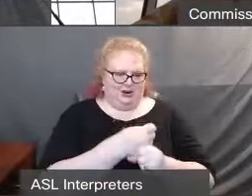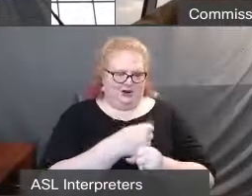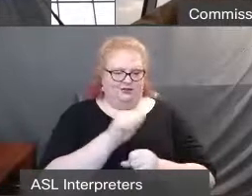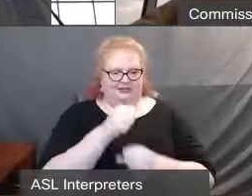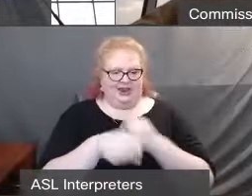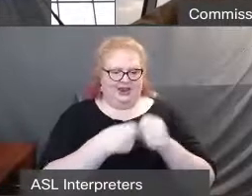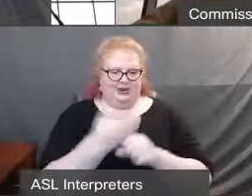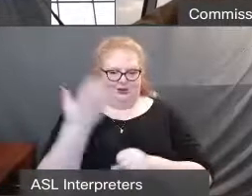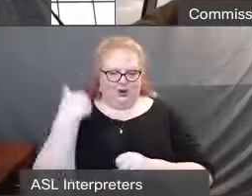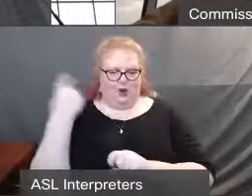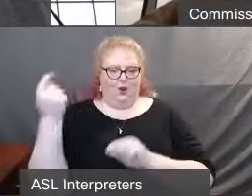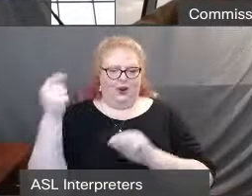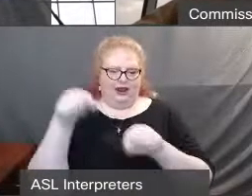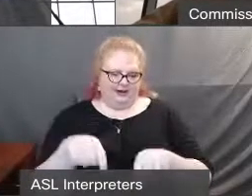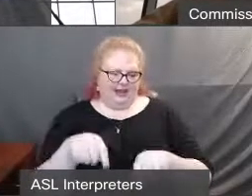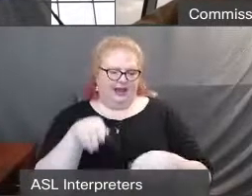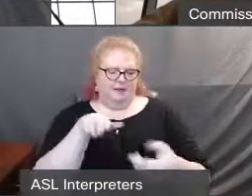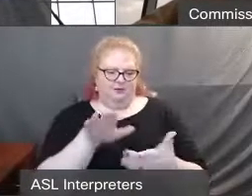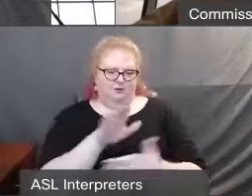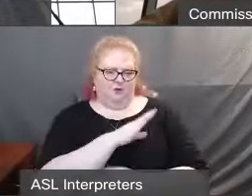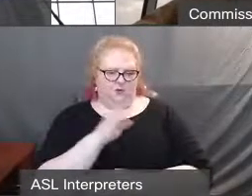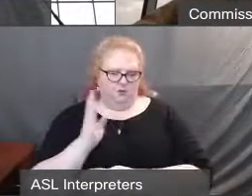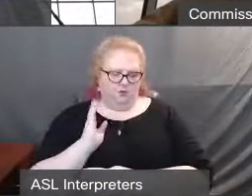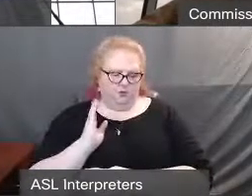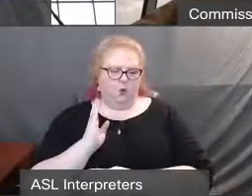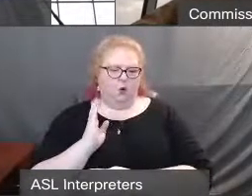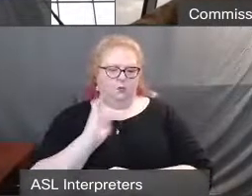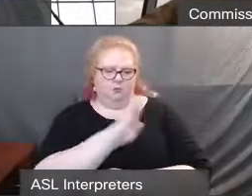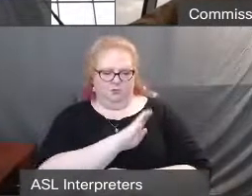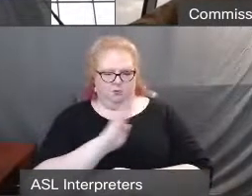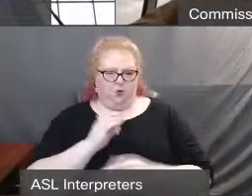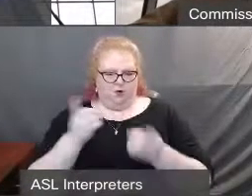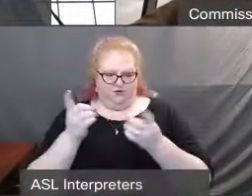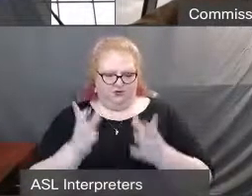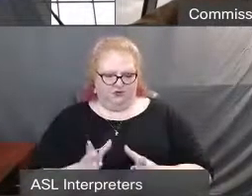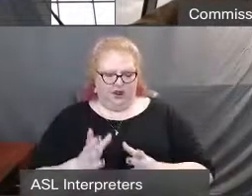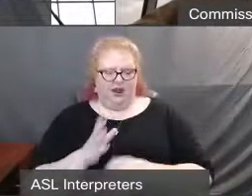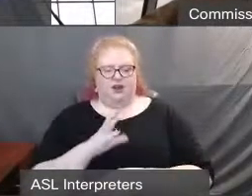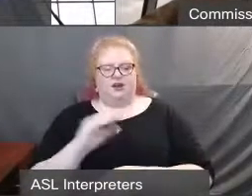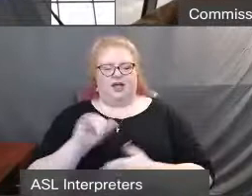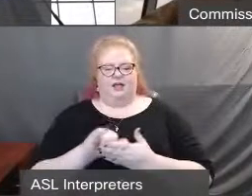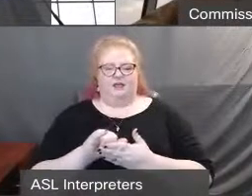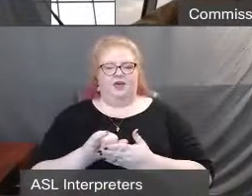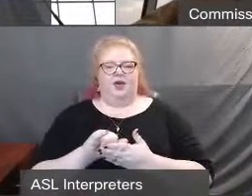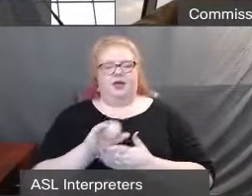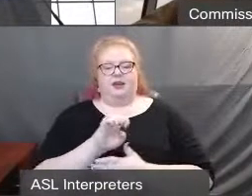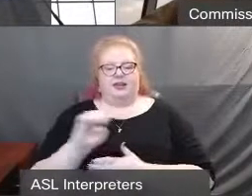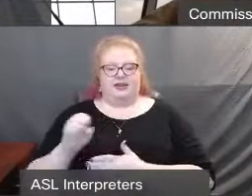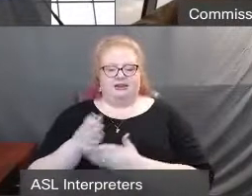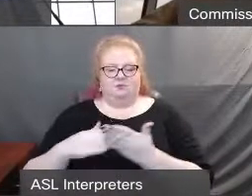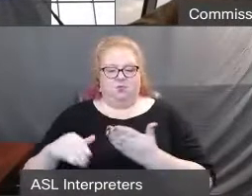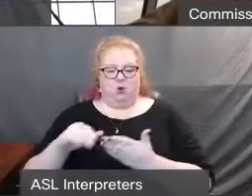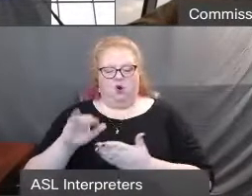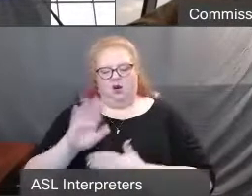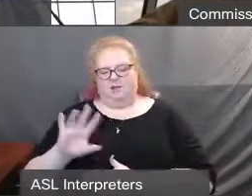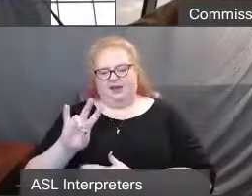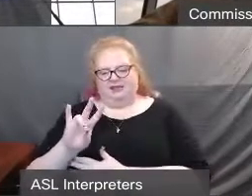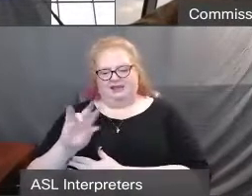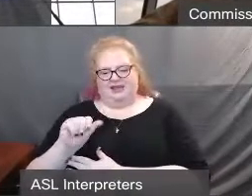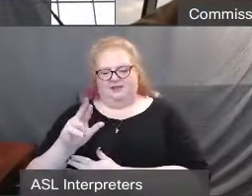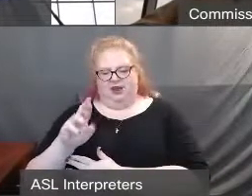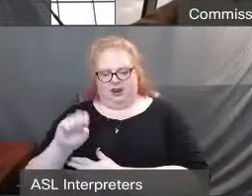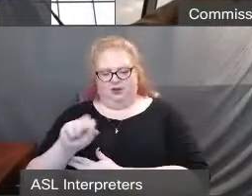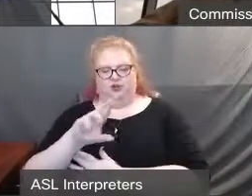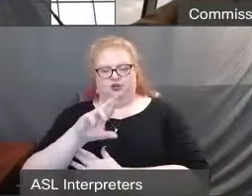of this board and the planning and the board of directors, and on the east end of my property, which was about 7 acres, I got it